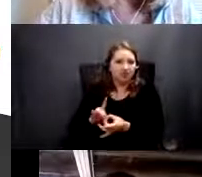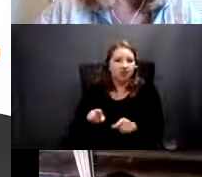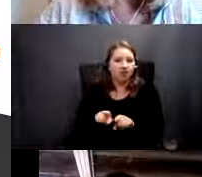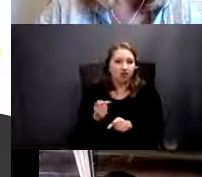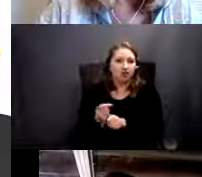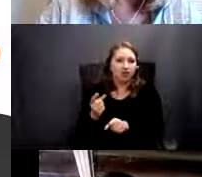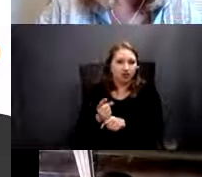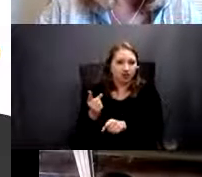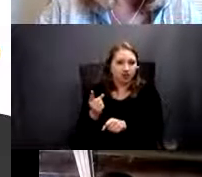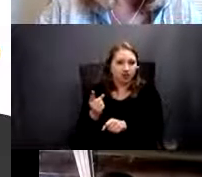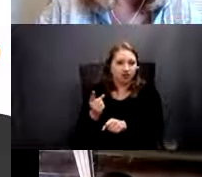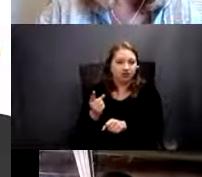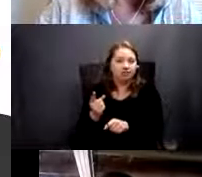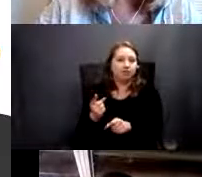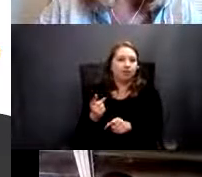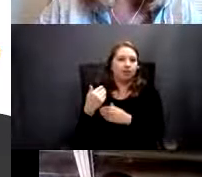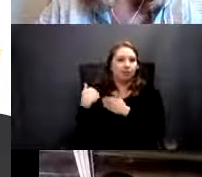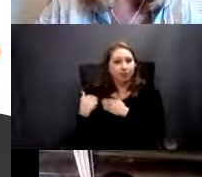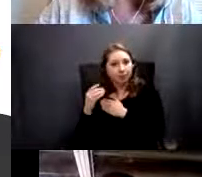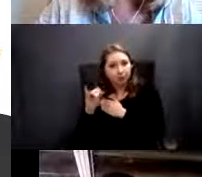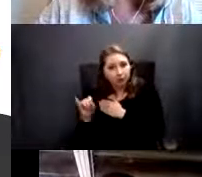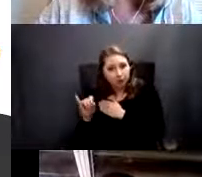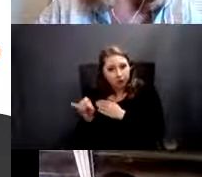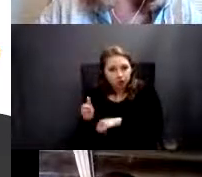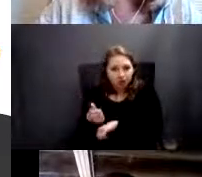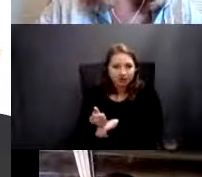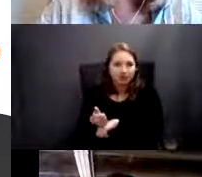that. Getting your liability insurances, you'll pay that up front.